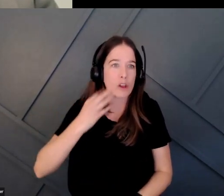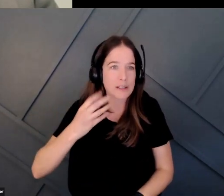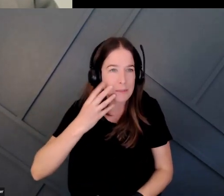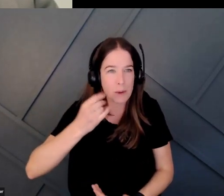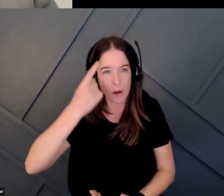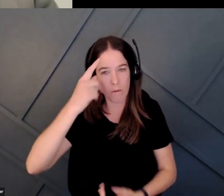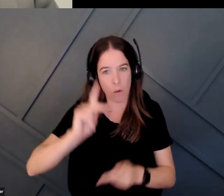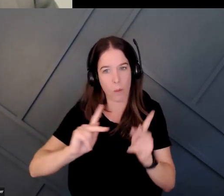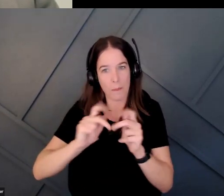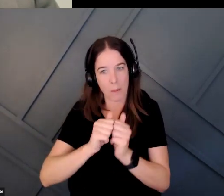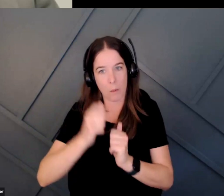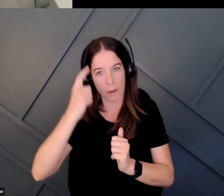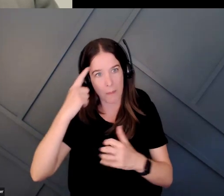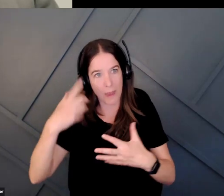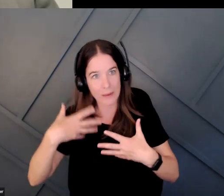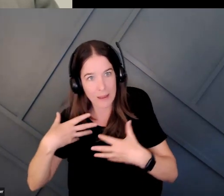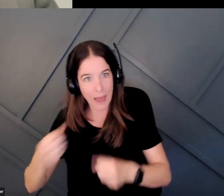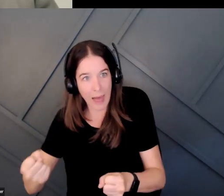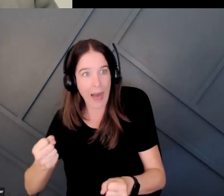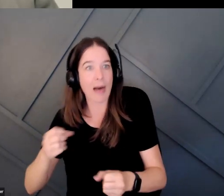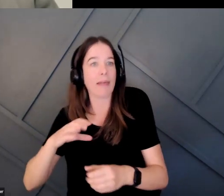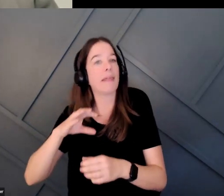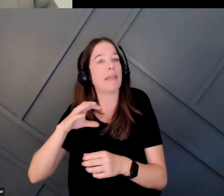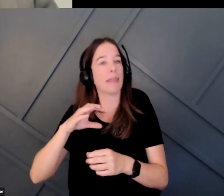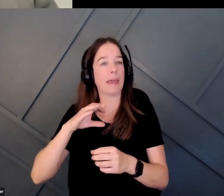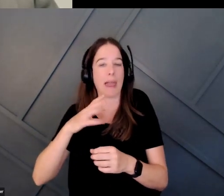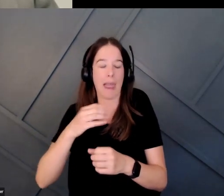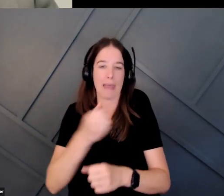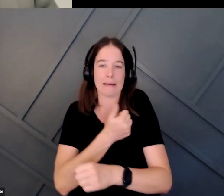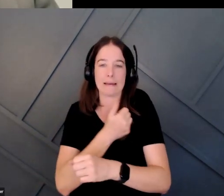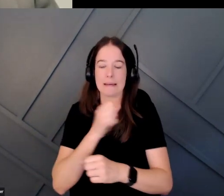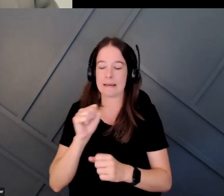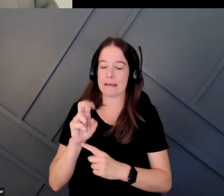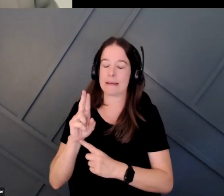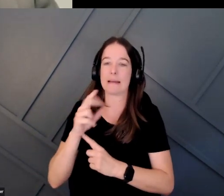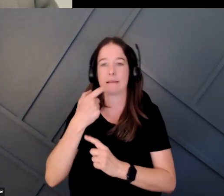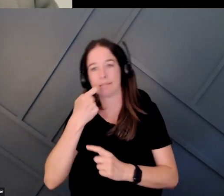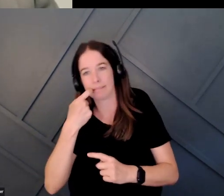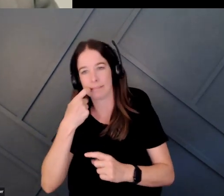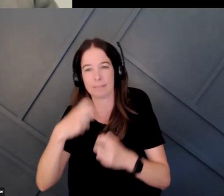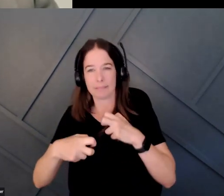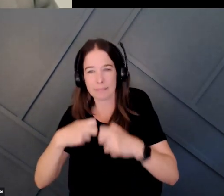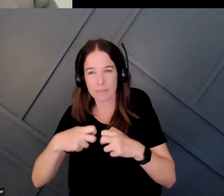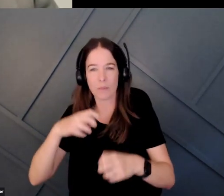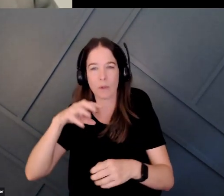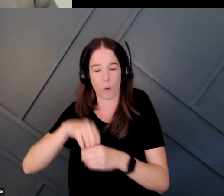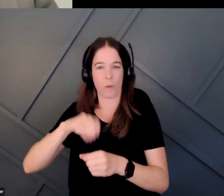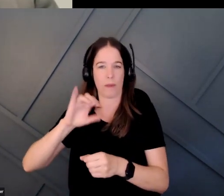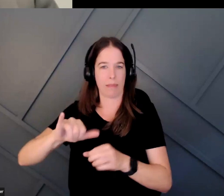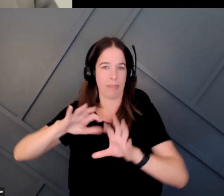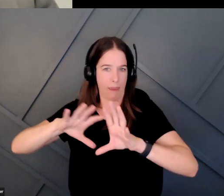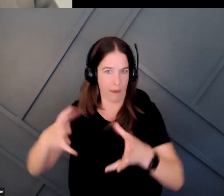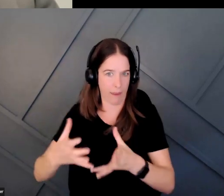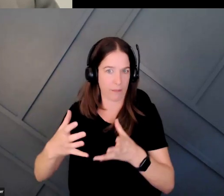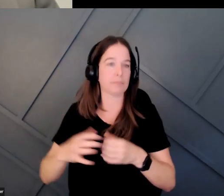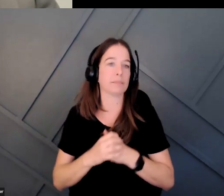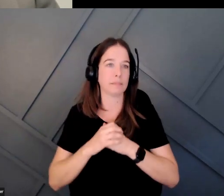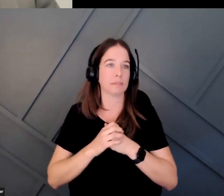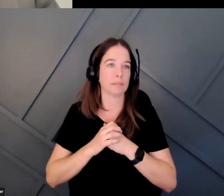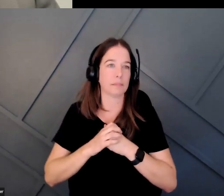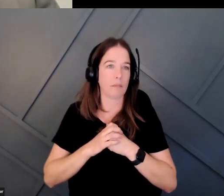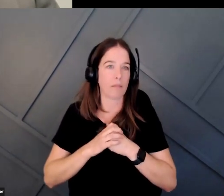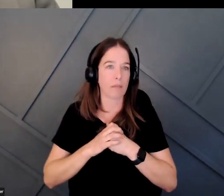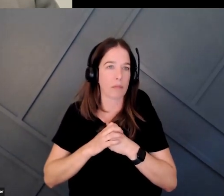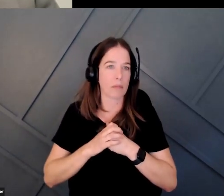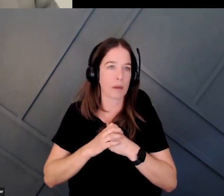wider climate and extreme heat planning. Finally, we will have Megan Meadows, who is the Director of the Division of